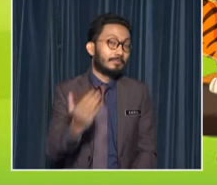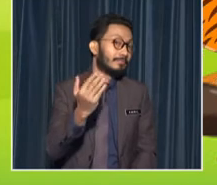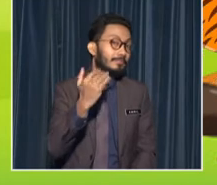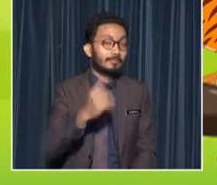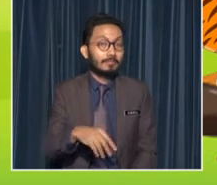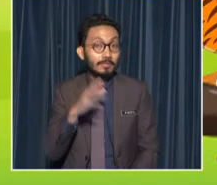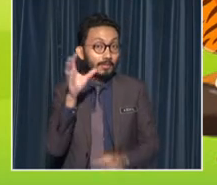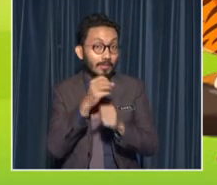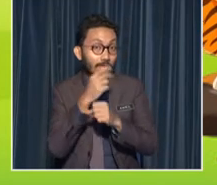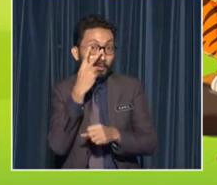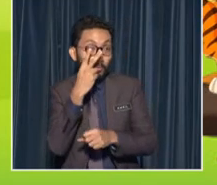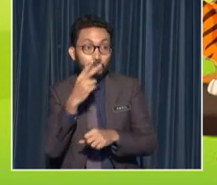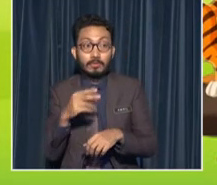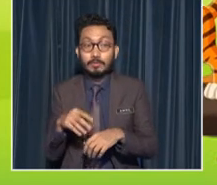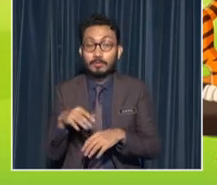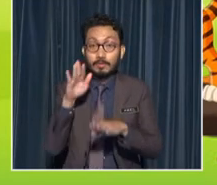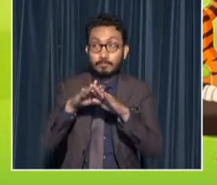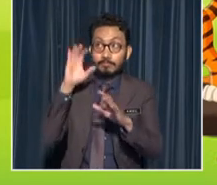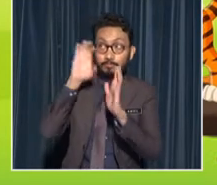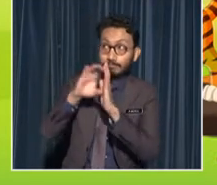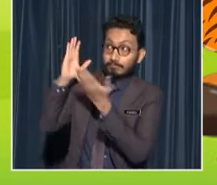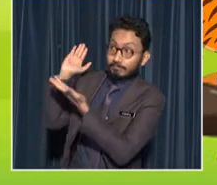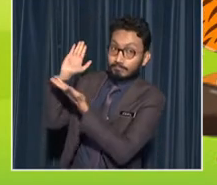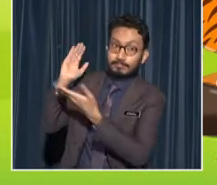Let's look at this picture.